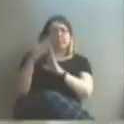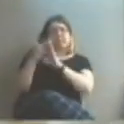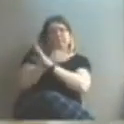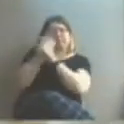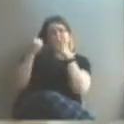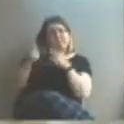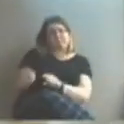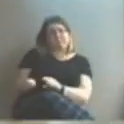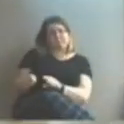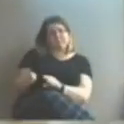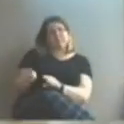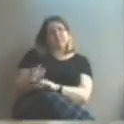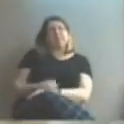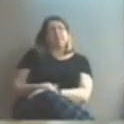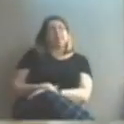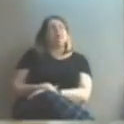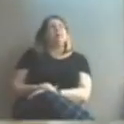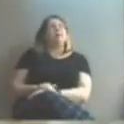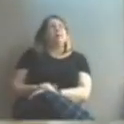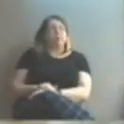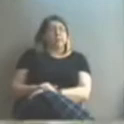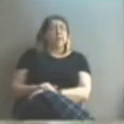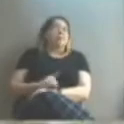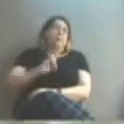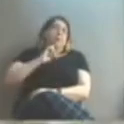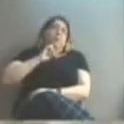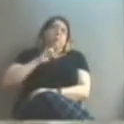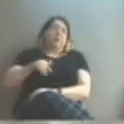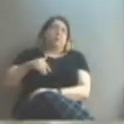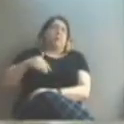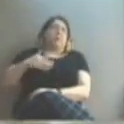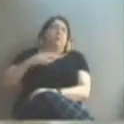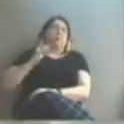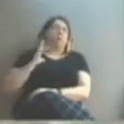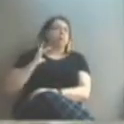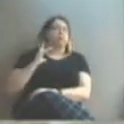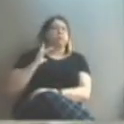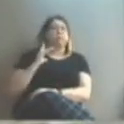them, it is really phenomenal.